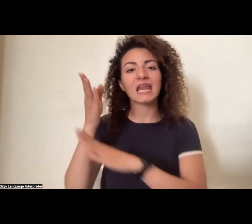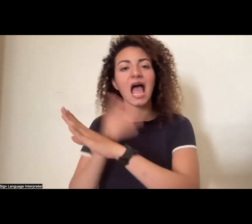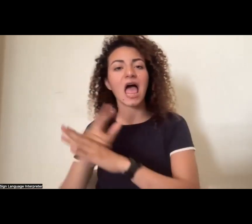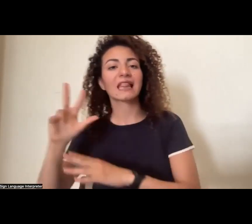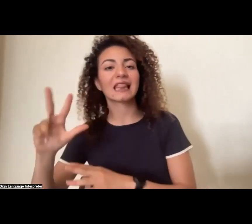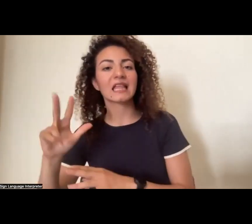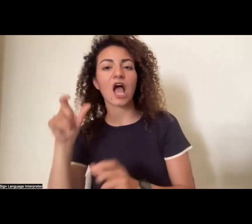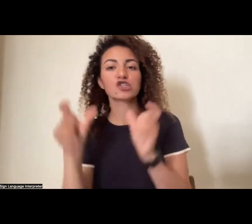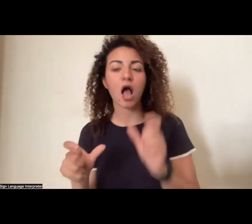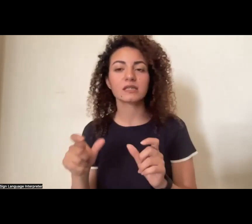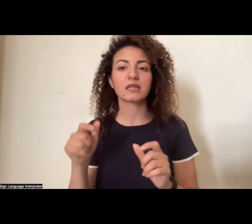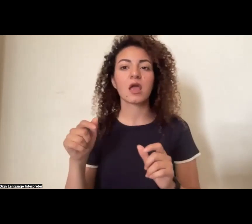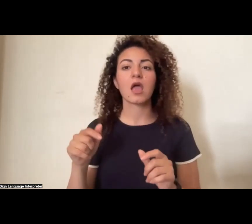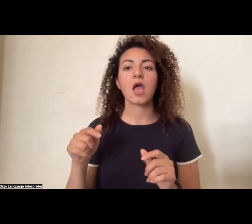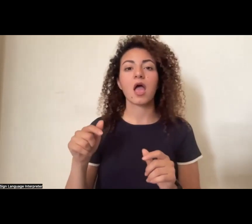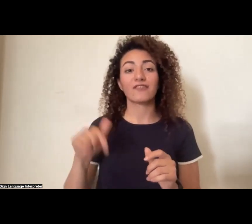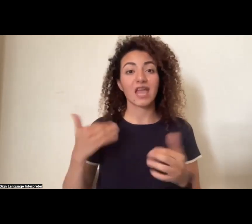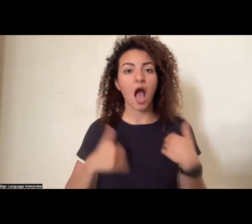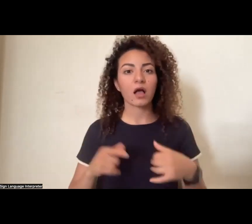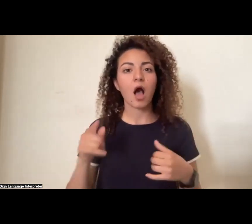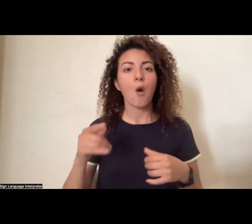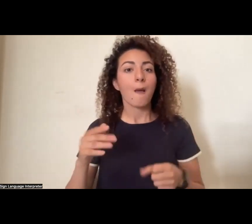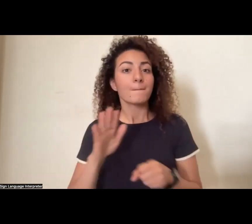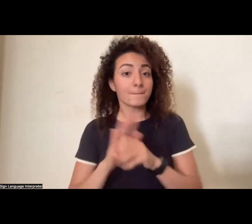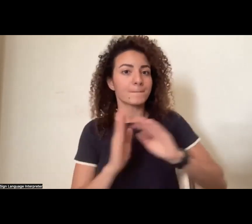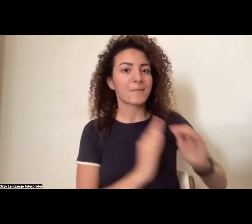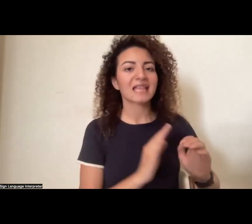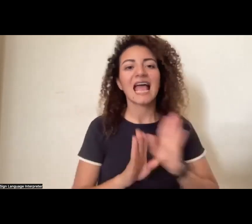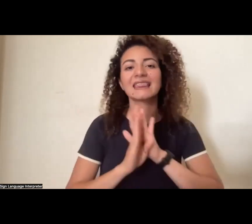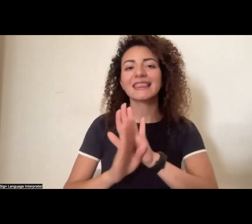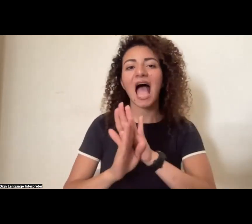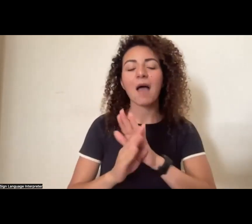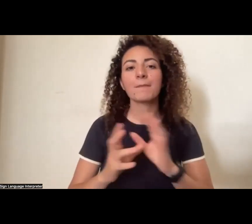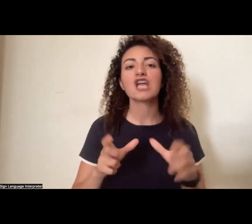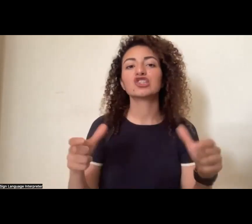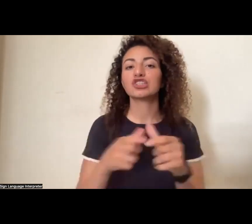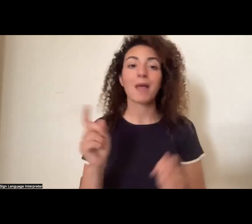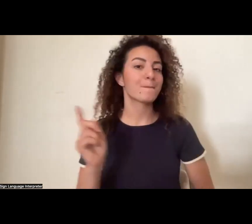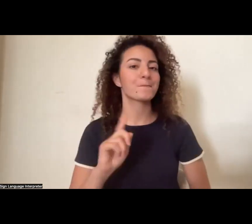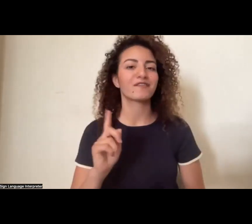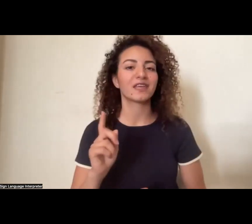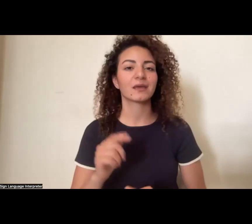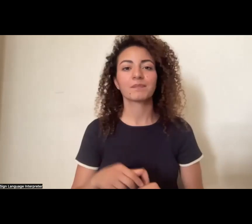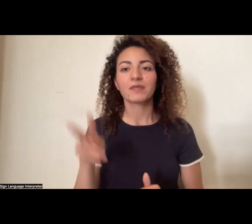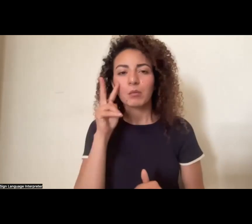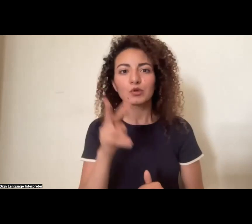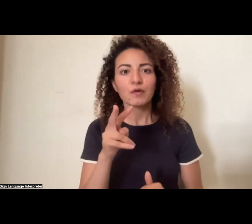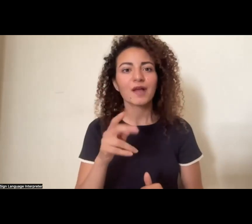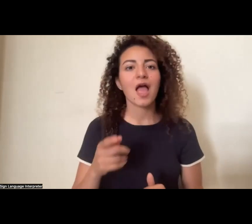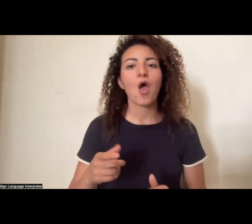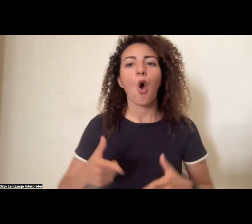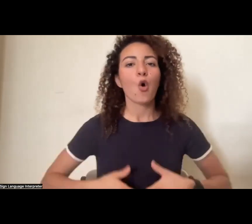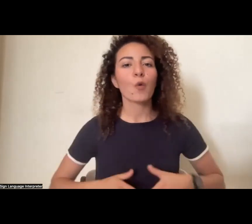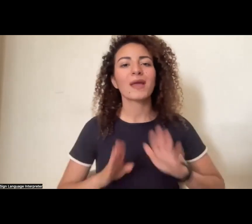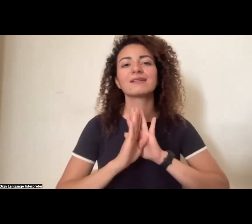in Lebanon, lived in households that did not receive any social assistance, which shows the level of disparity they are subject to, and especially the